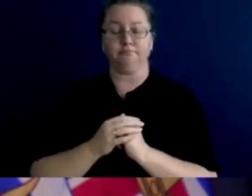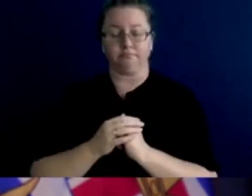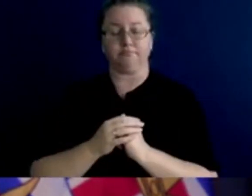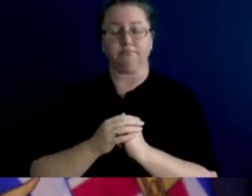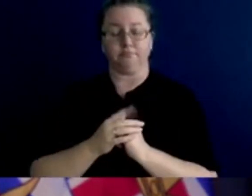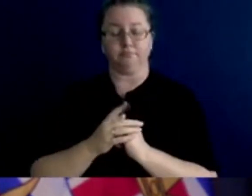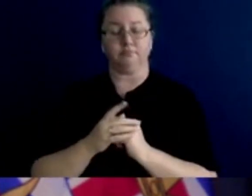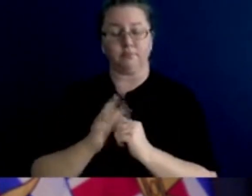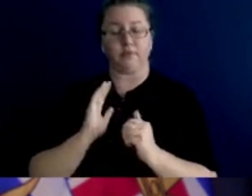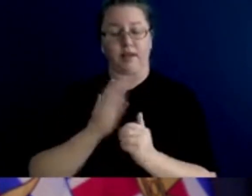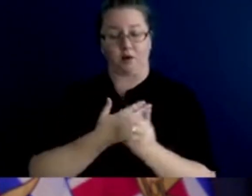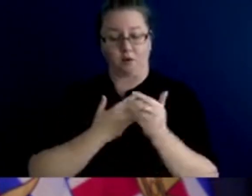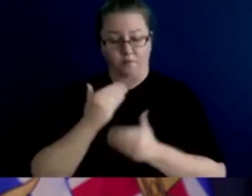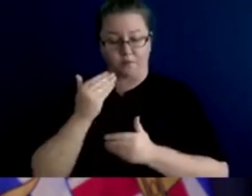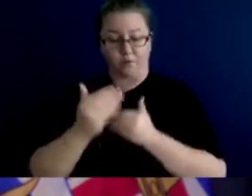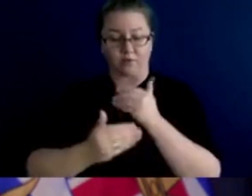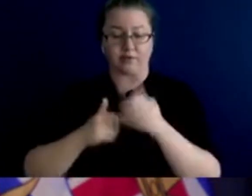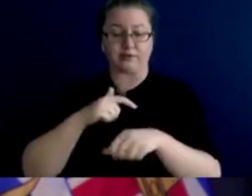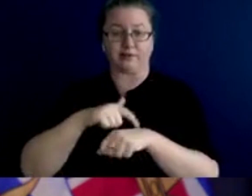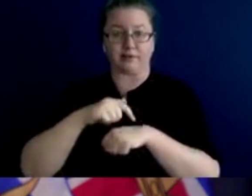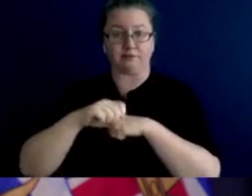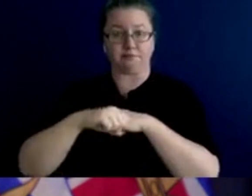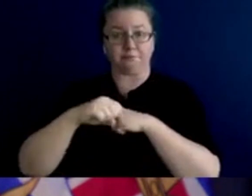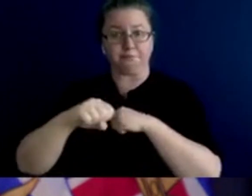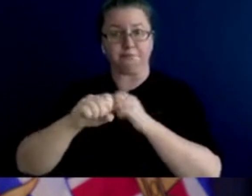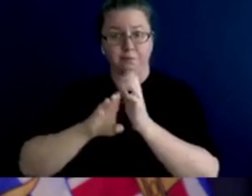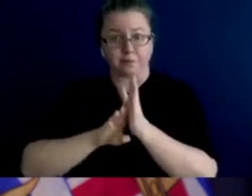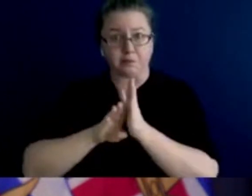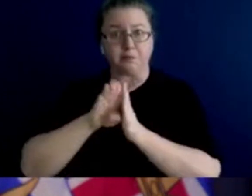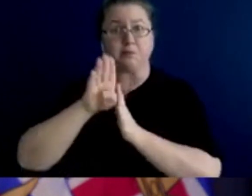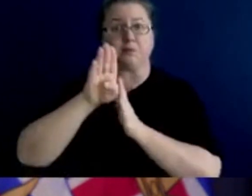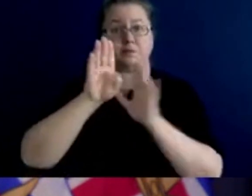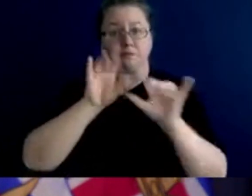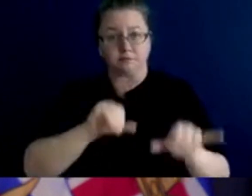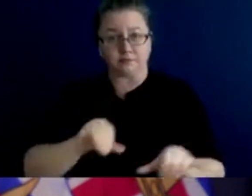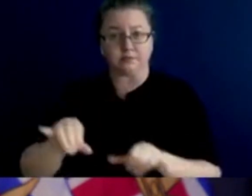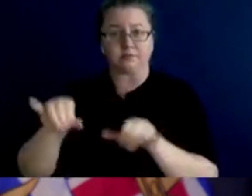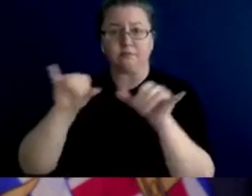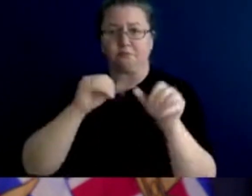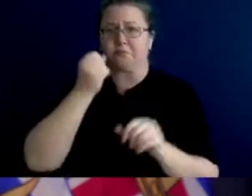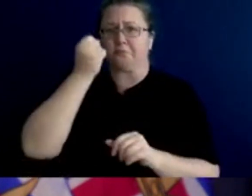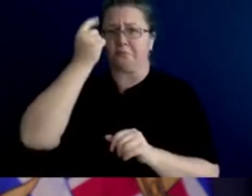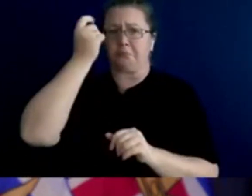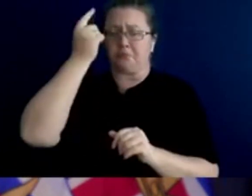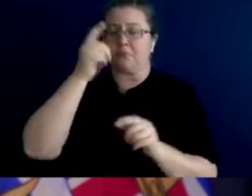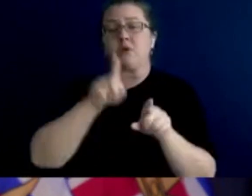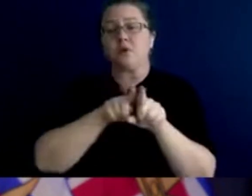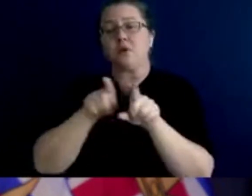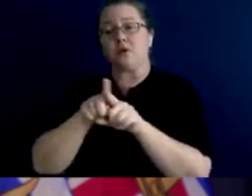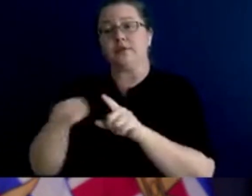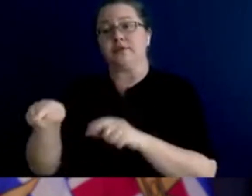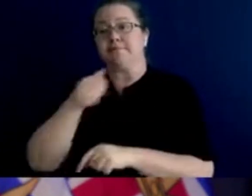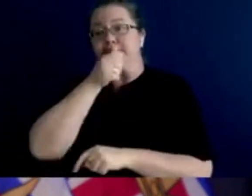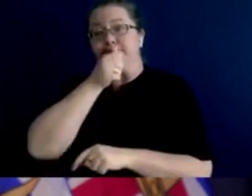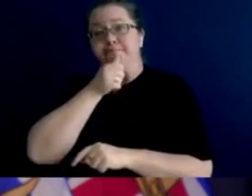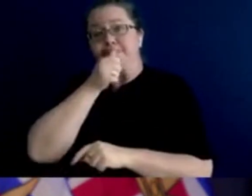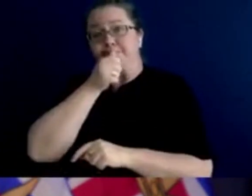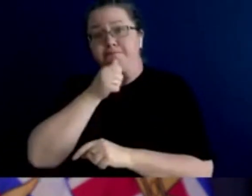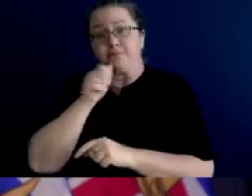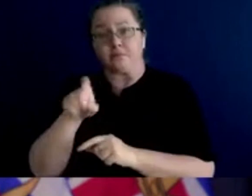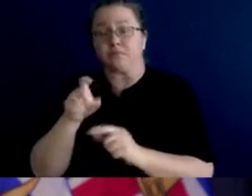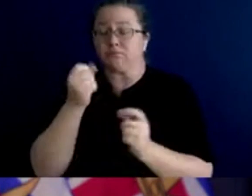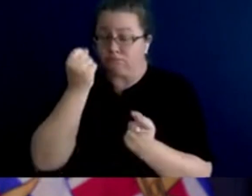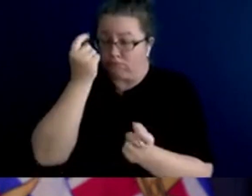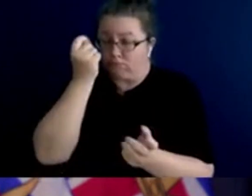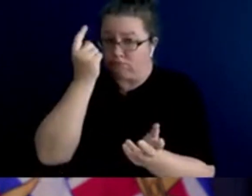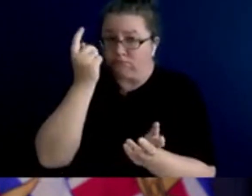school communities around the province. It allows parents to know where exposures are and have confidence in knowing that if they have not